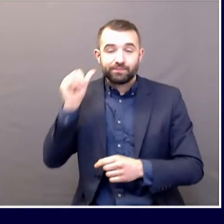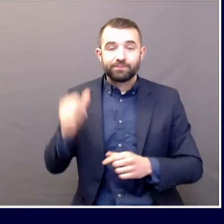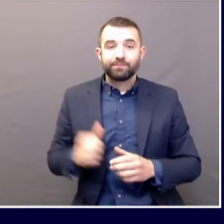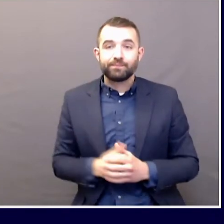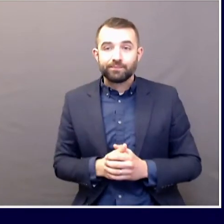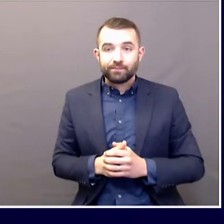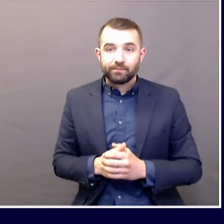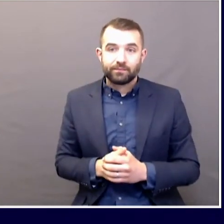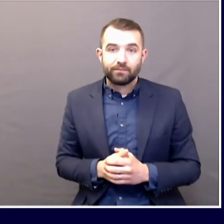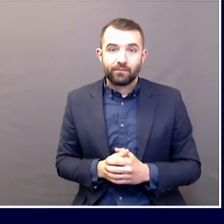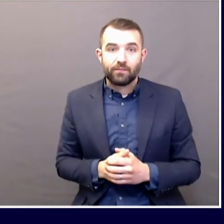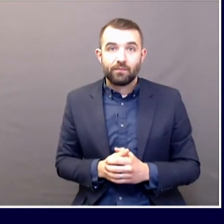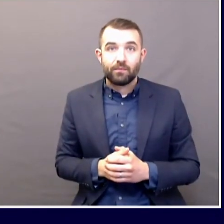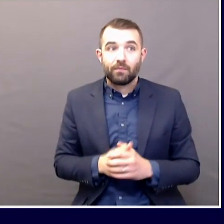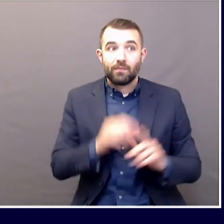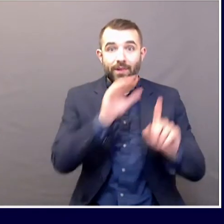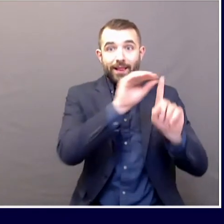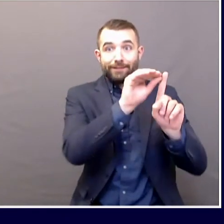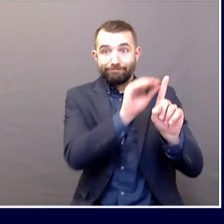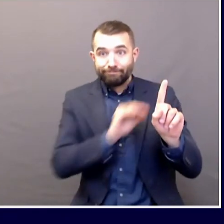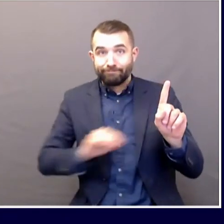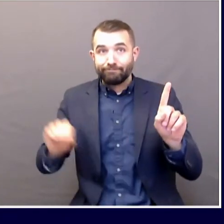Of those cases,